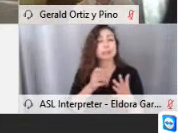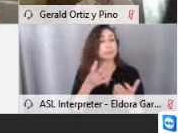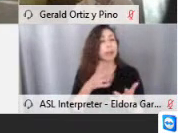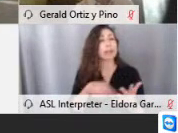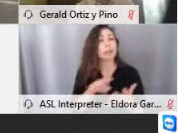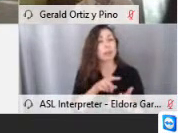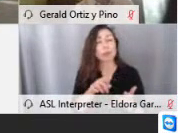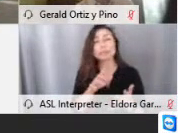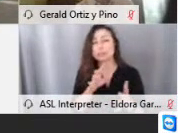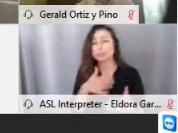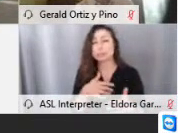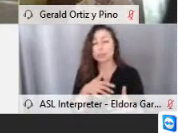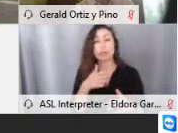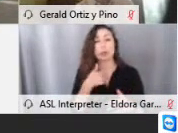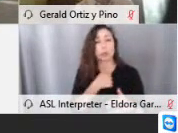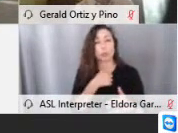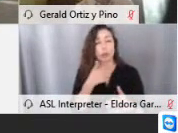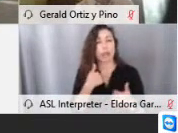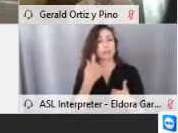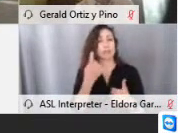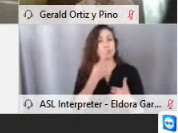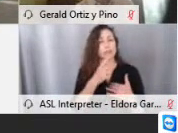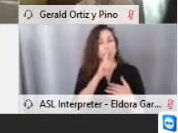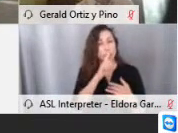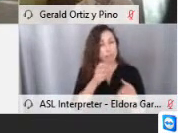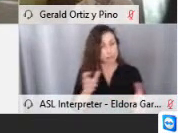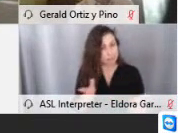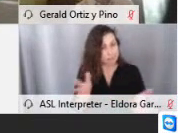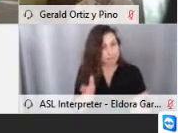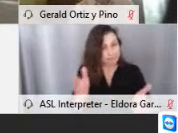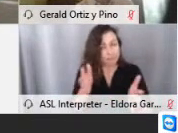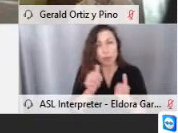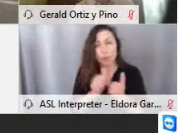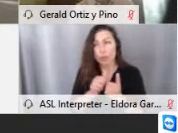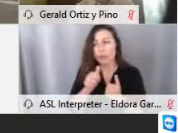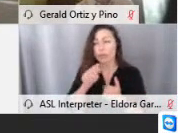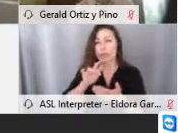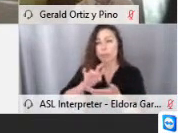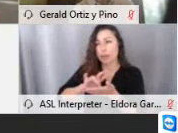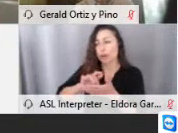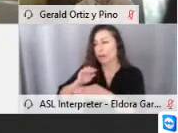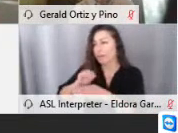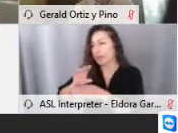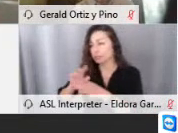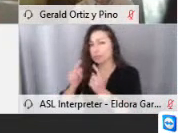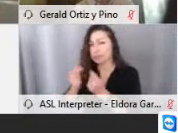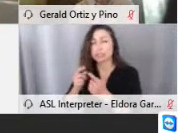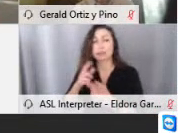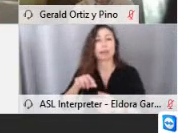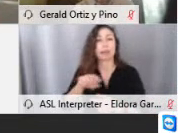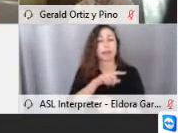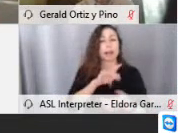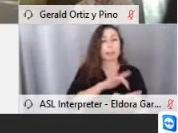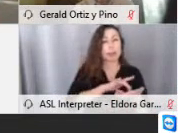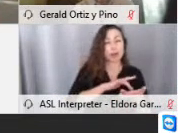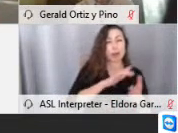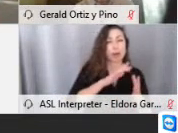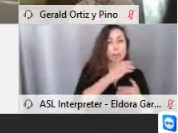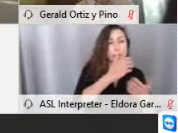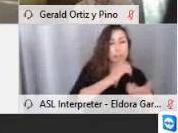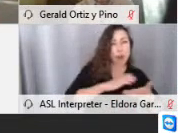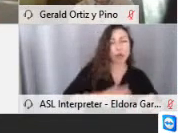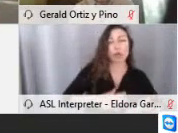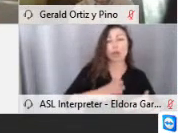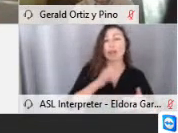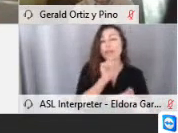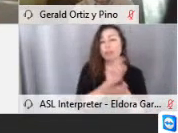under control. So we've got a campaign going with our delivery system partners and the medical advisory team. And in press conferences every